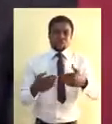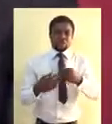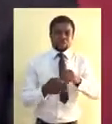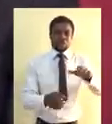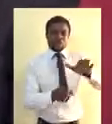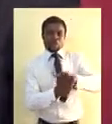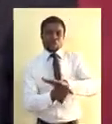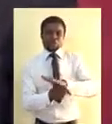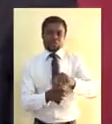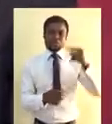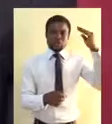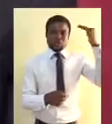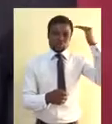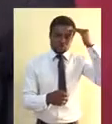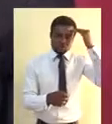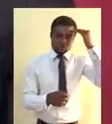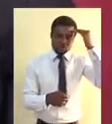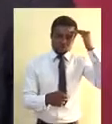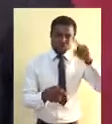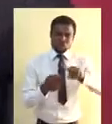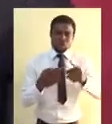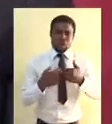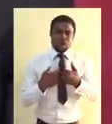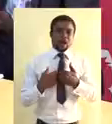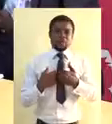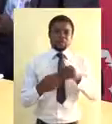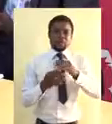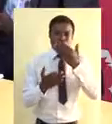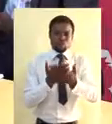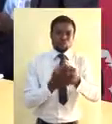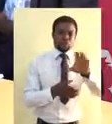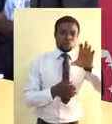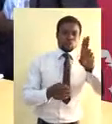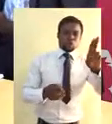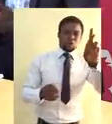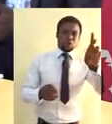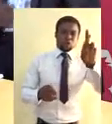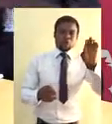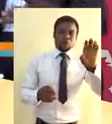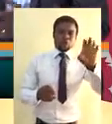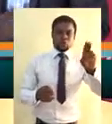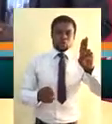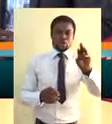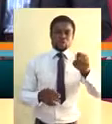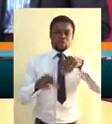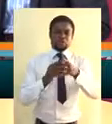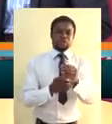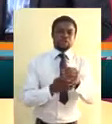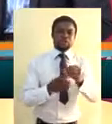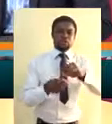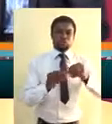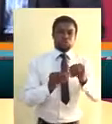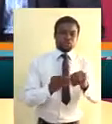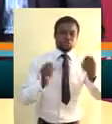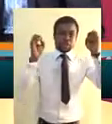knowledge beyond the spectrum of our national curriculum, so that the stream added to our curriculum, then we can have a complete education. Yes,